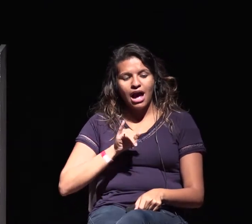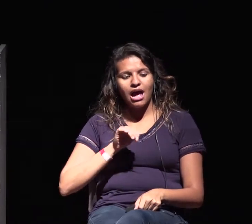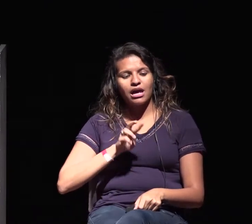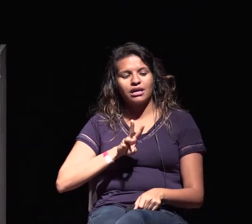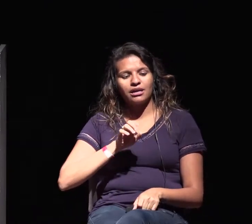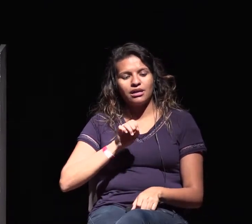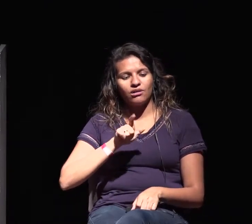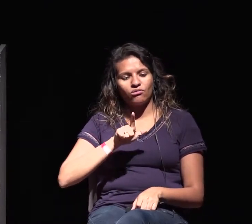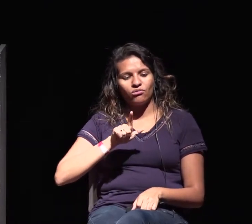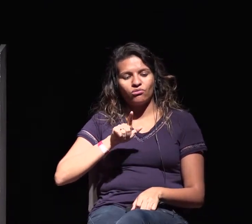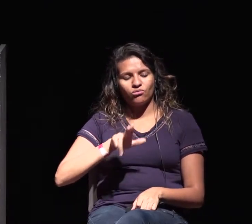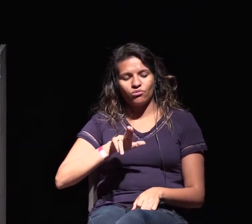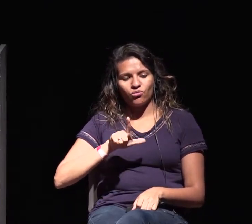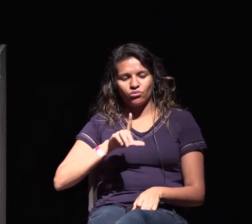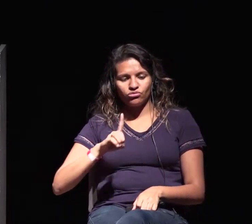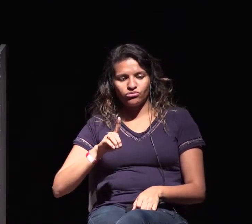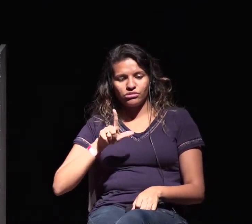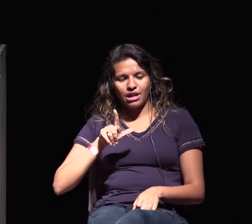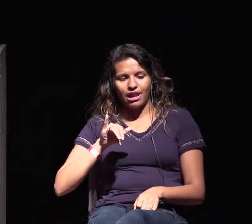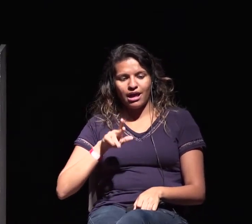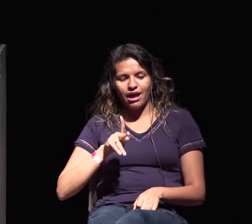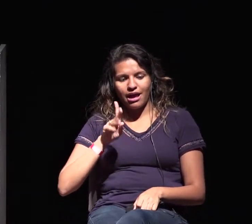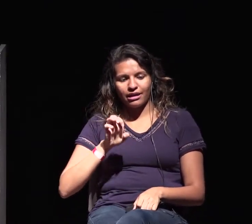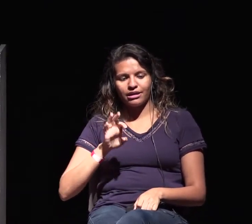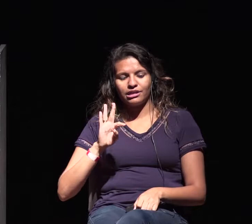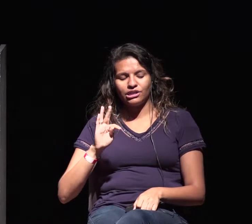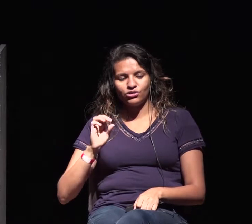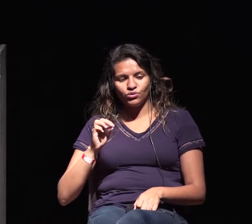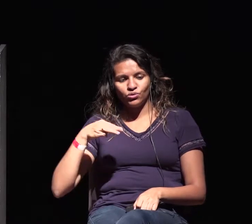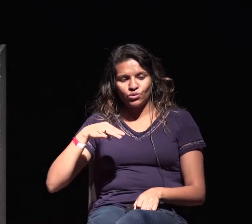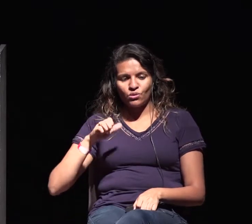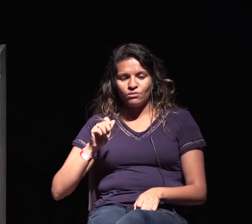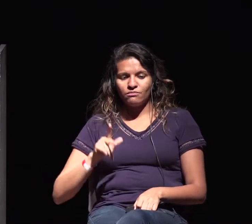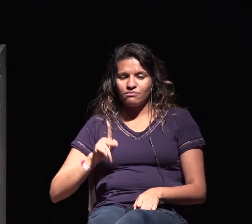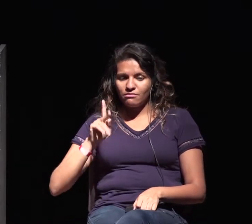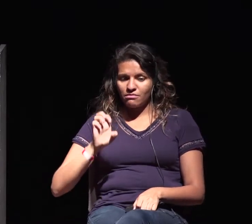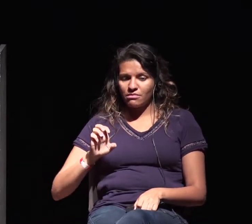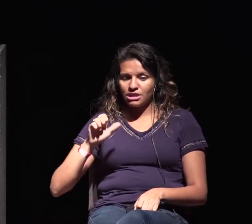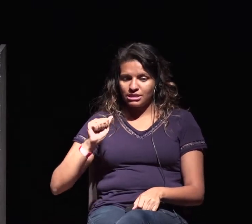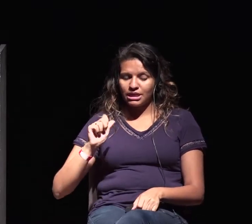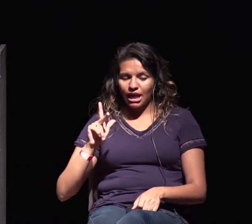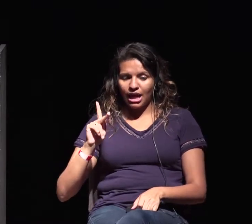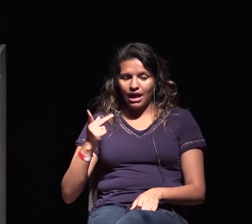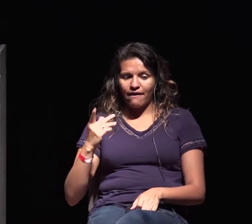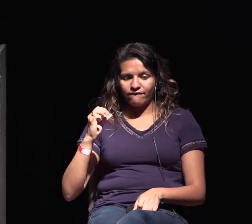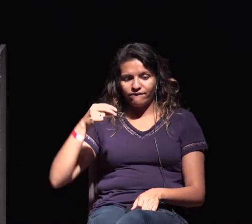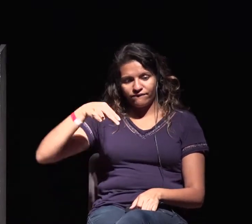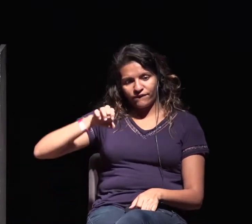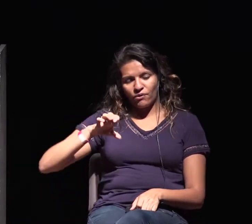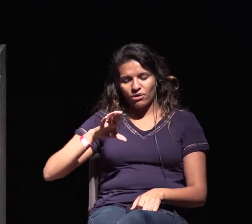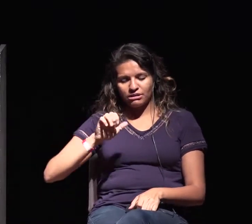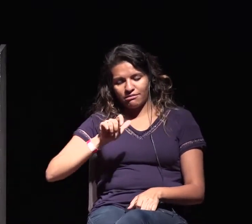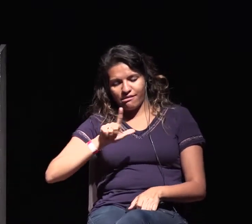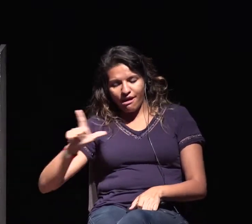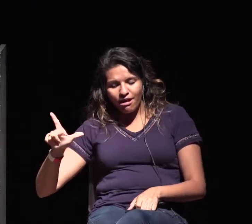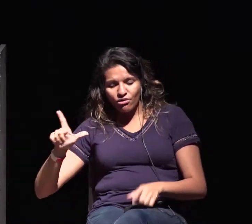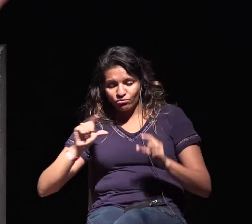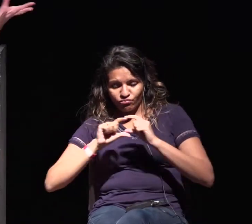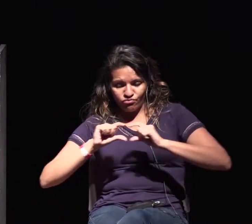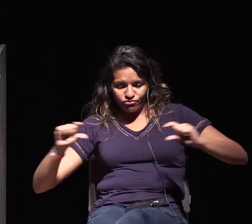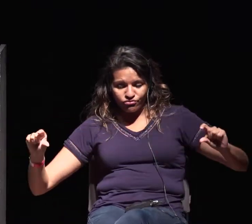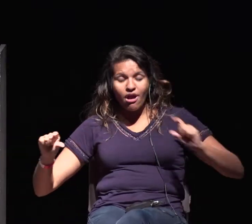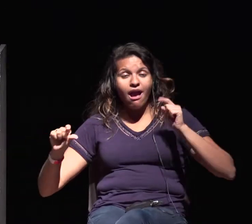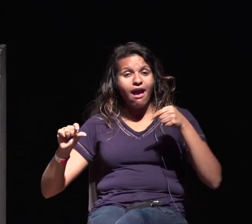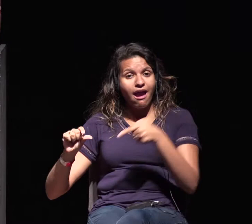was interpreted as a sequence of poses by the dancers, in this case Paxton and Robert Rauschenberg, and